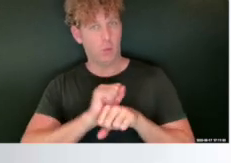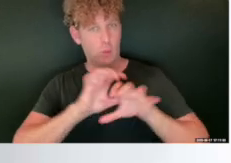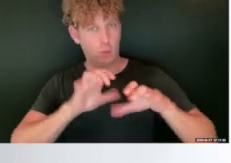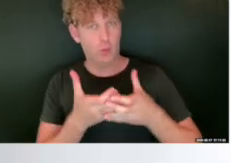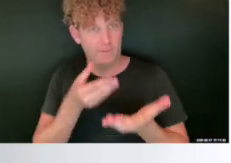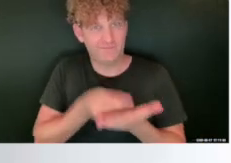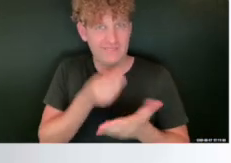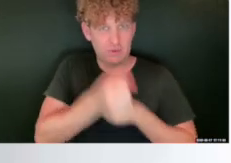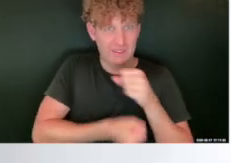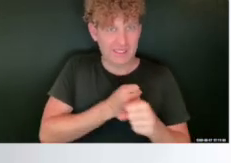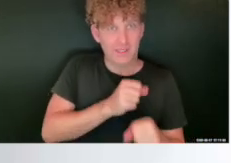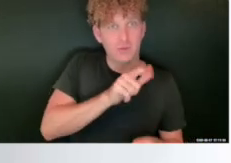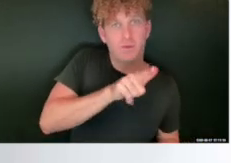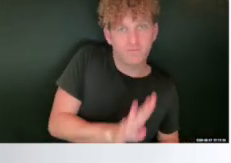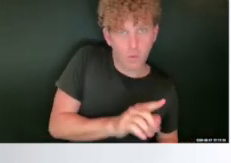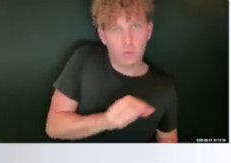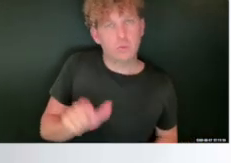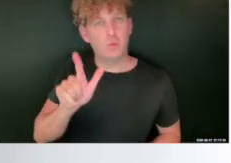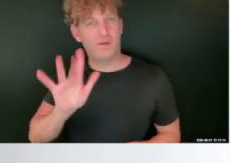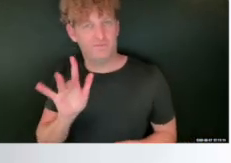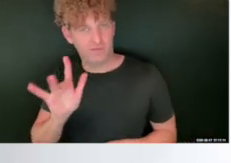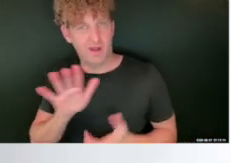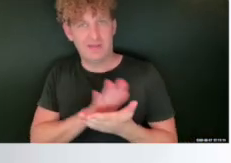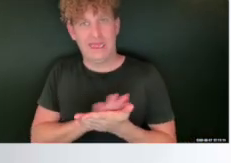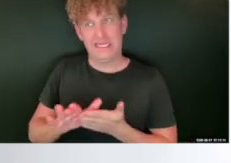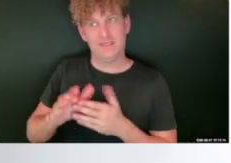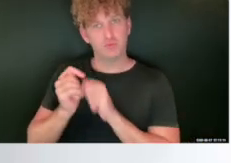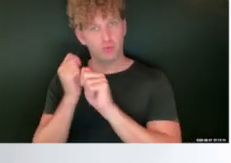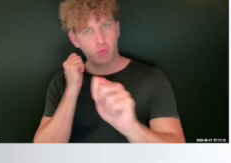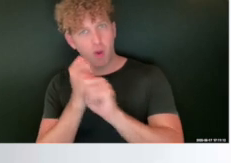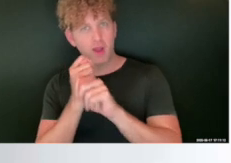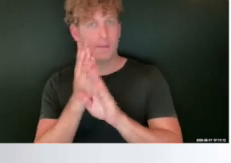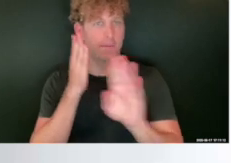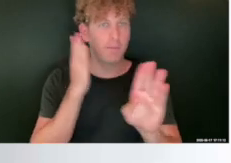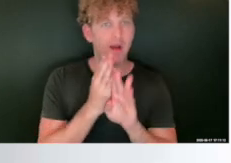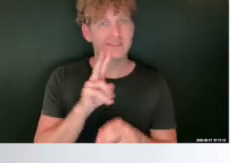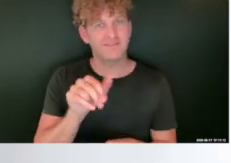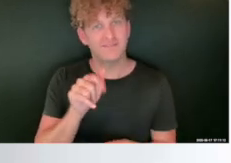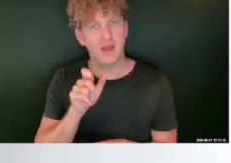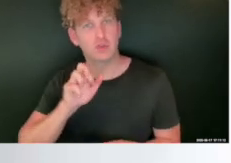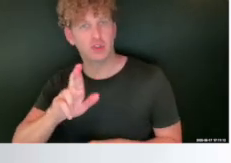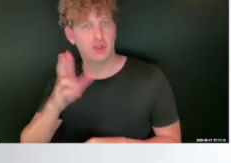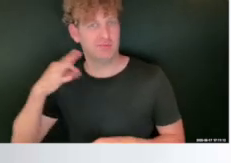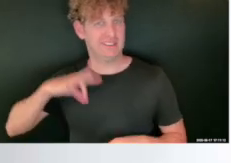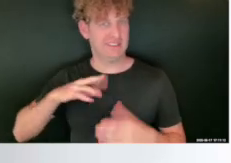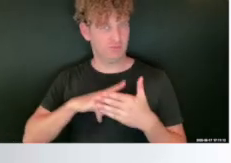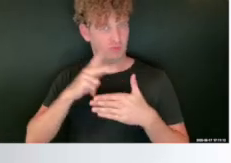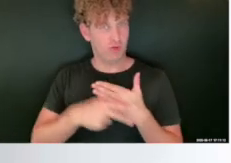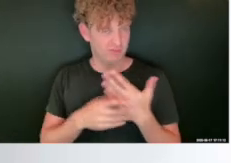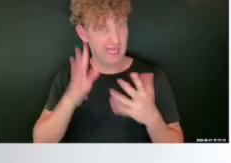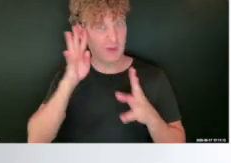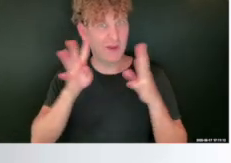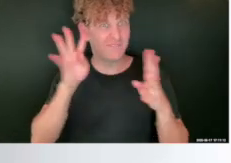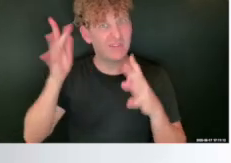So over the past decade, funds allocated to the variety of incentive projects in our portfolio that